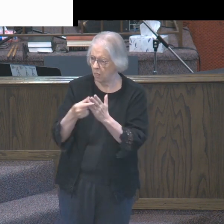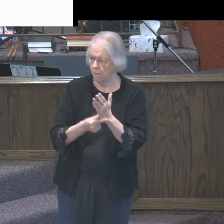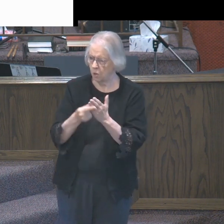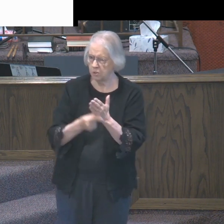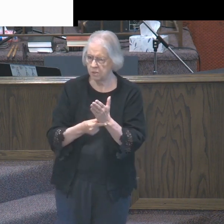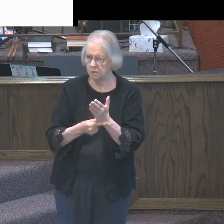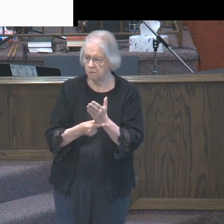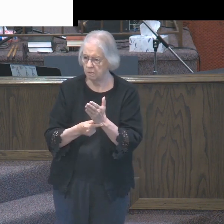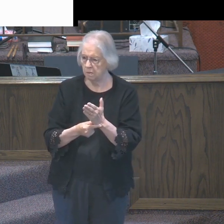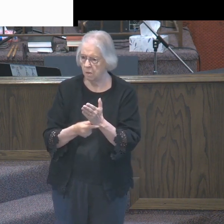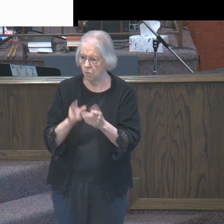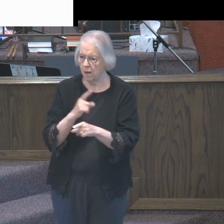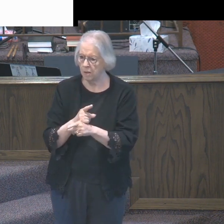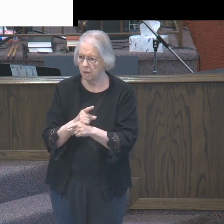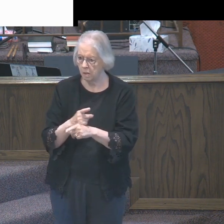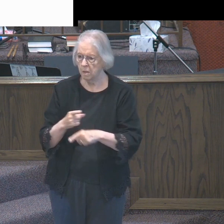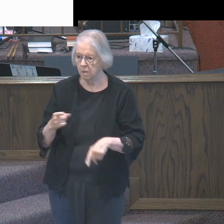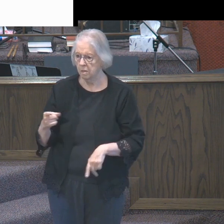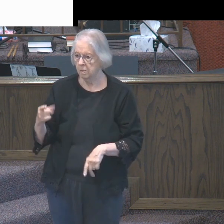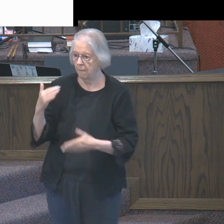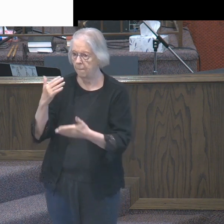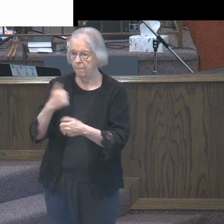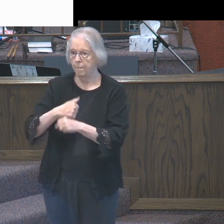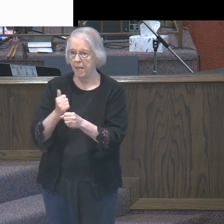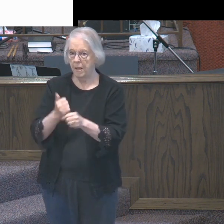deep struggle or pain.